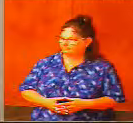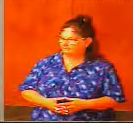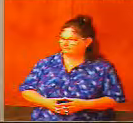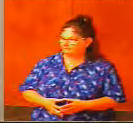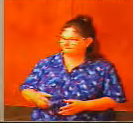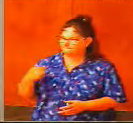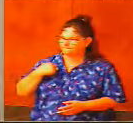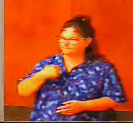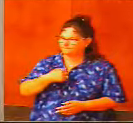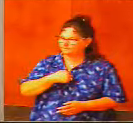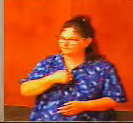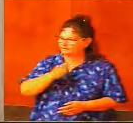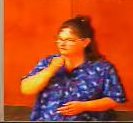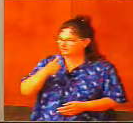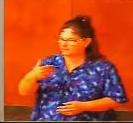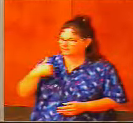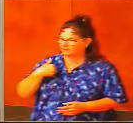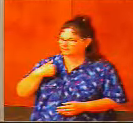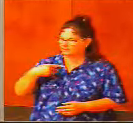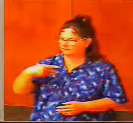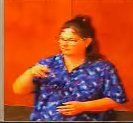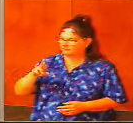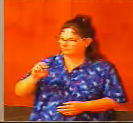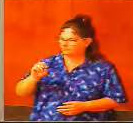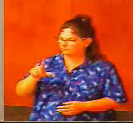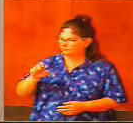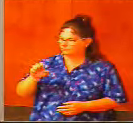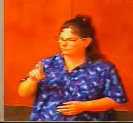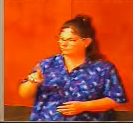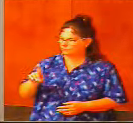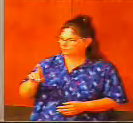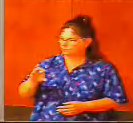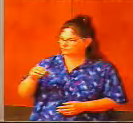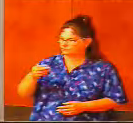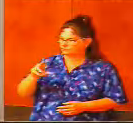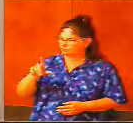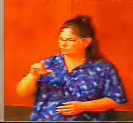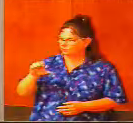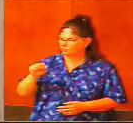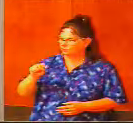We would not have paroled Charles Manson